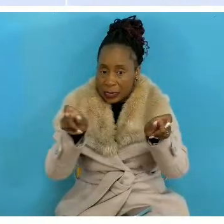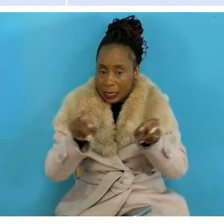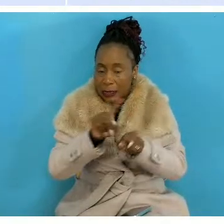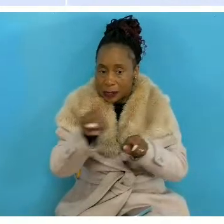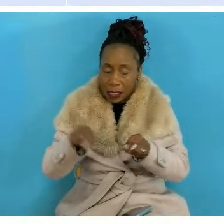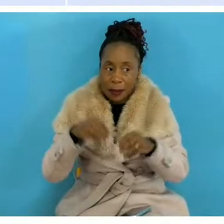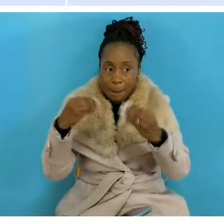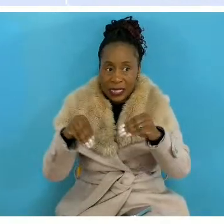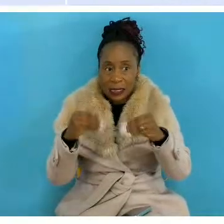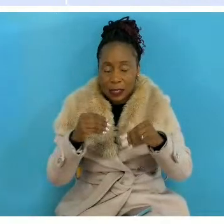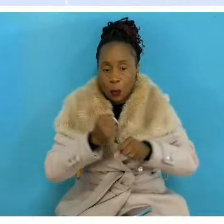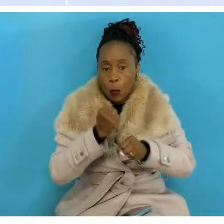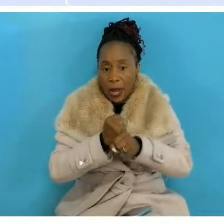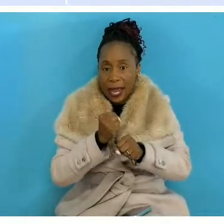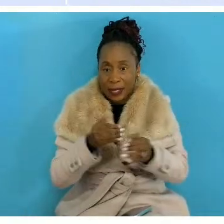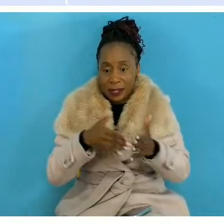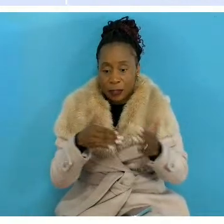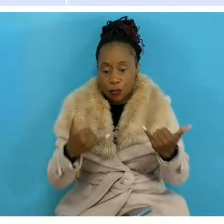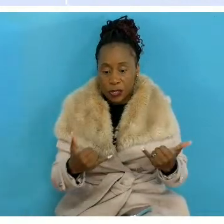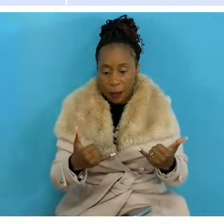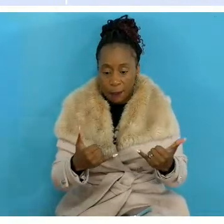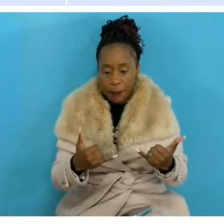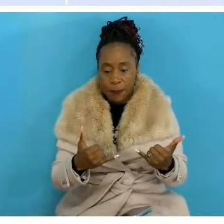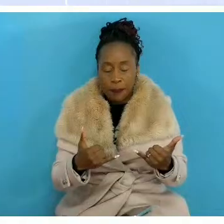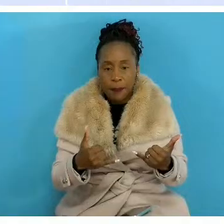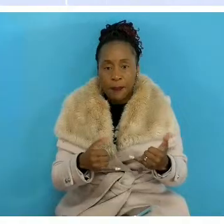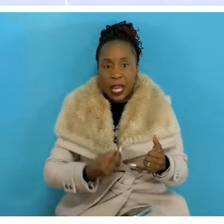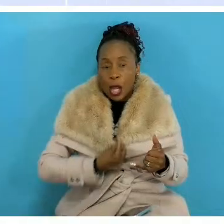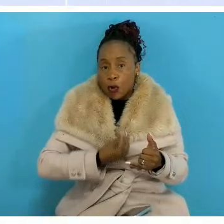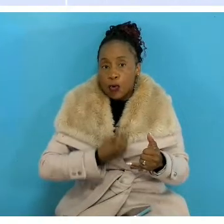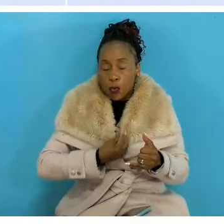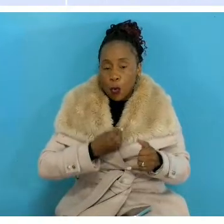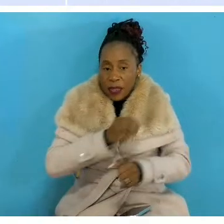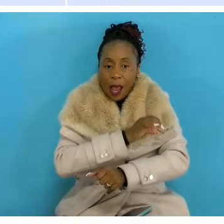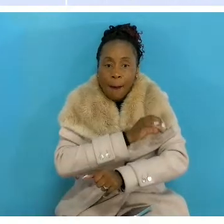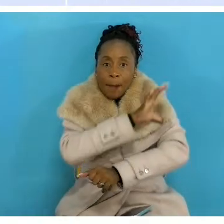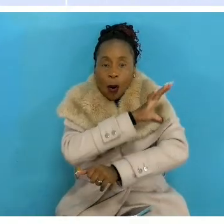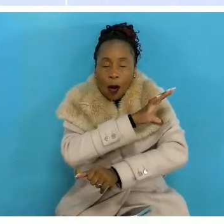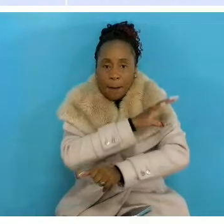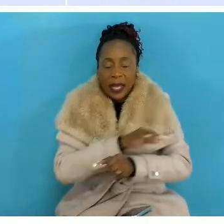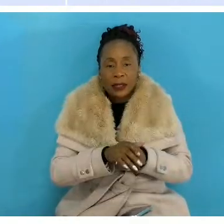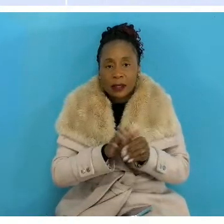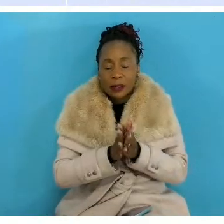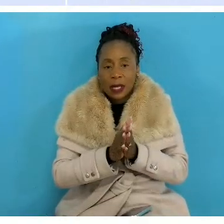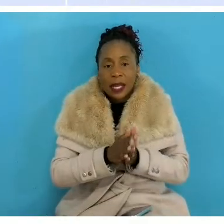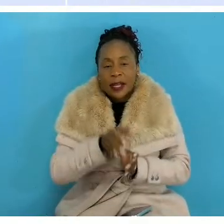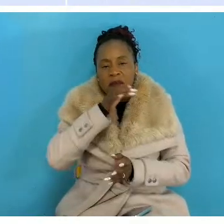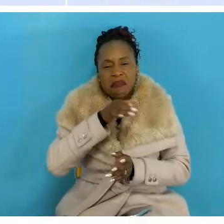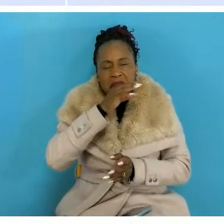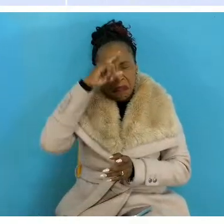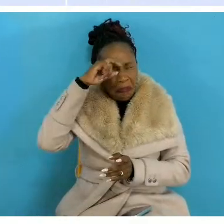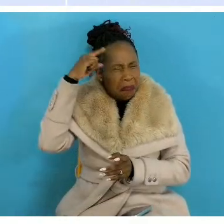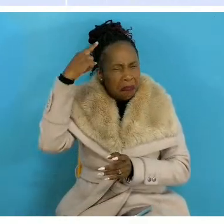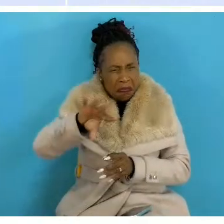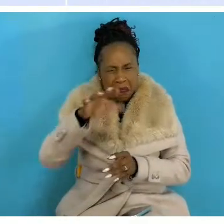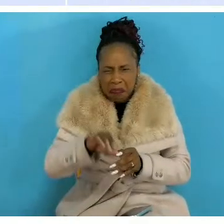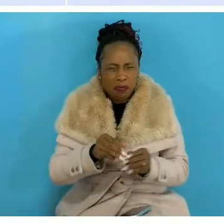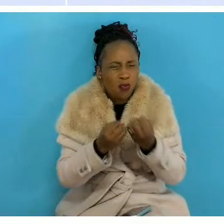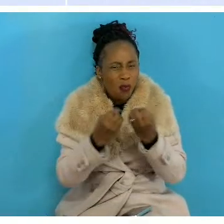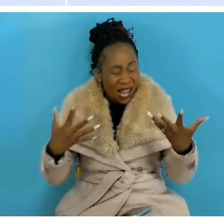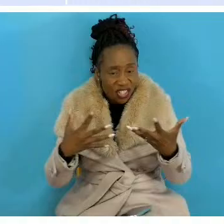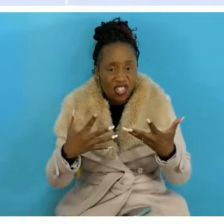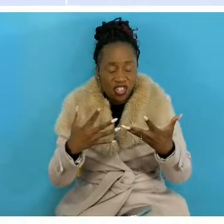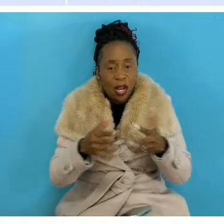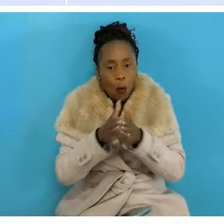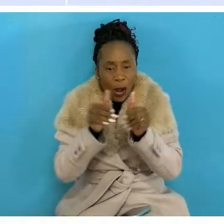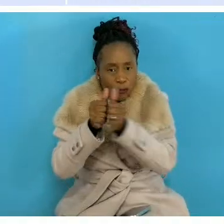date. We've conducted a youth empowerment and alcohol abuse awareness workshop for